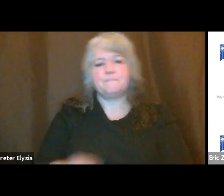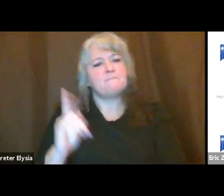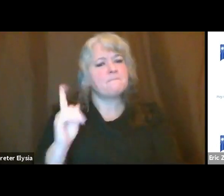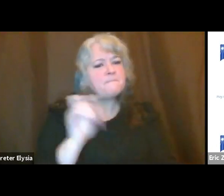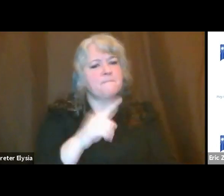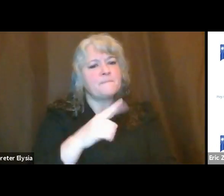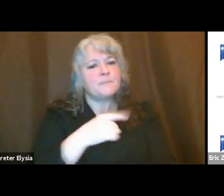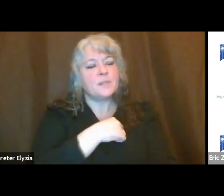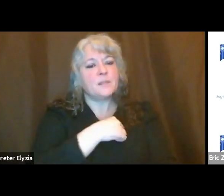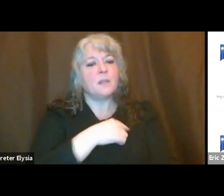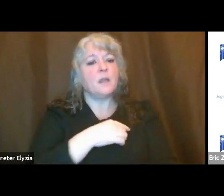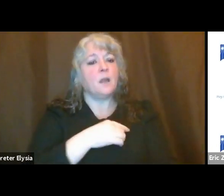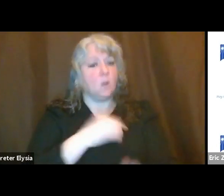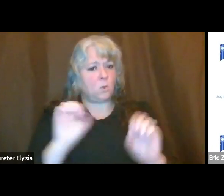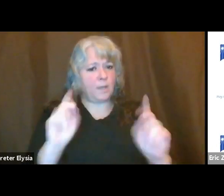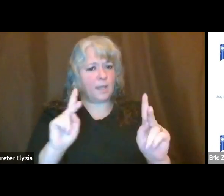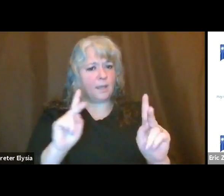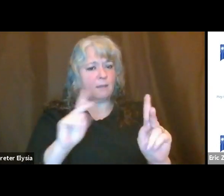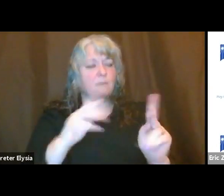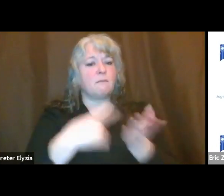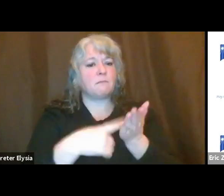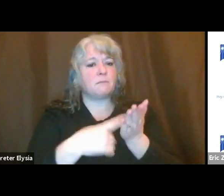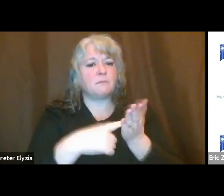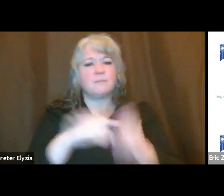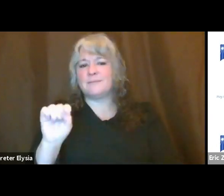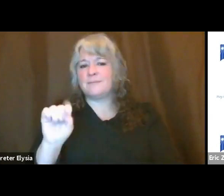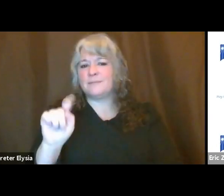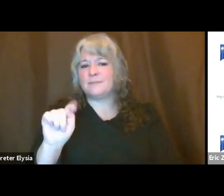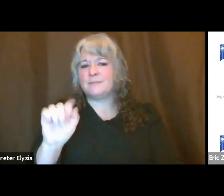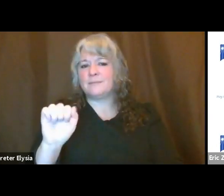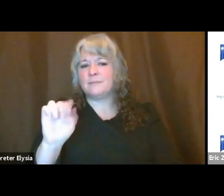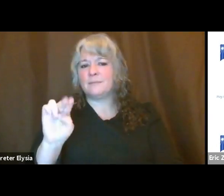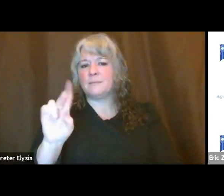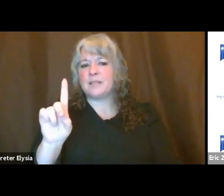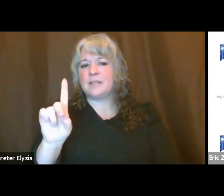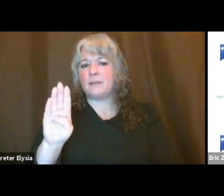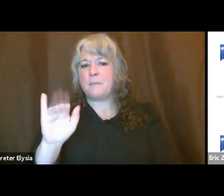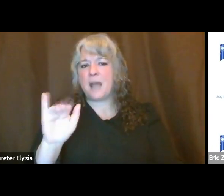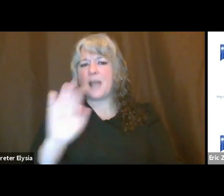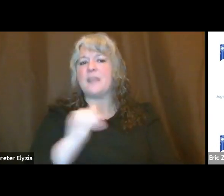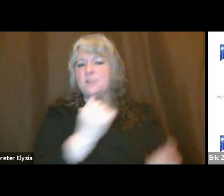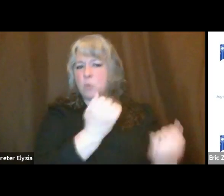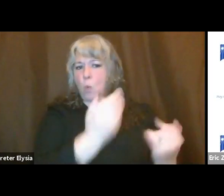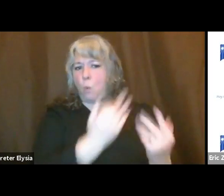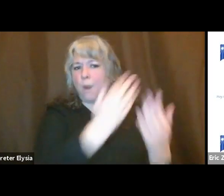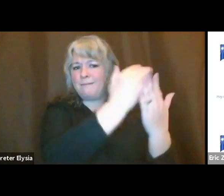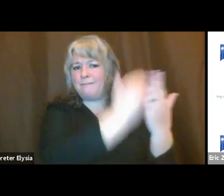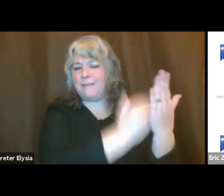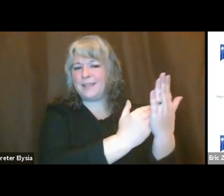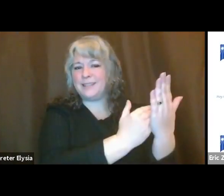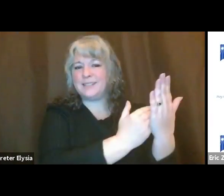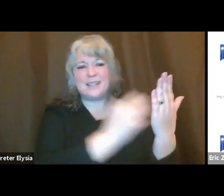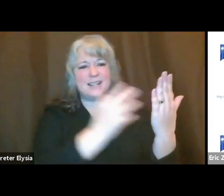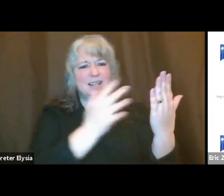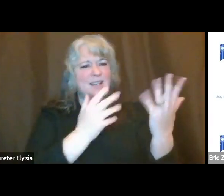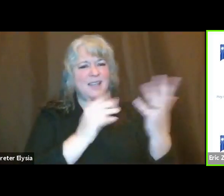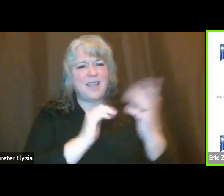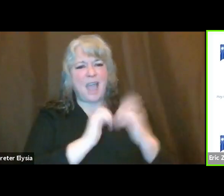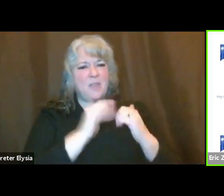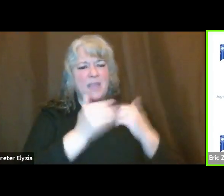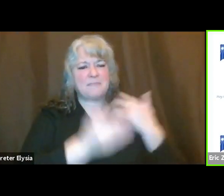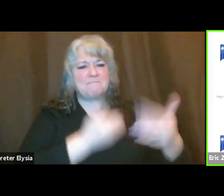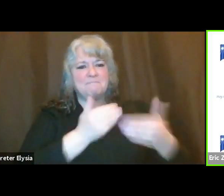used, speaking of the standby list, has that been utilized yet? Has there been an instance, where they had to go through that, and how does that process work?